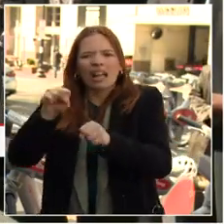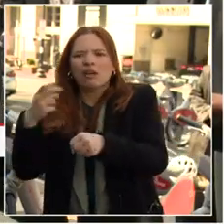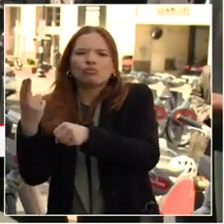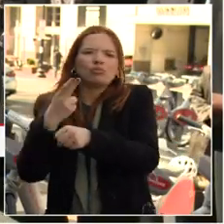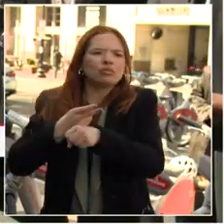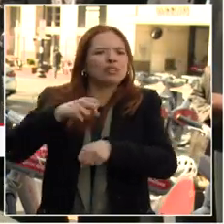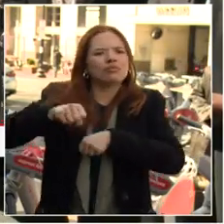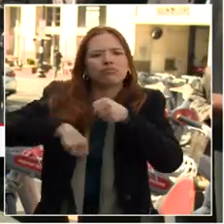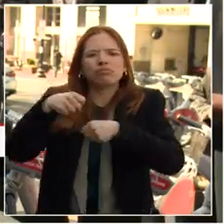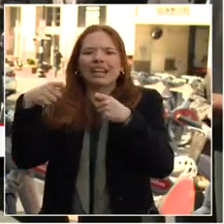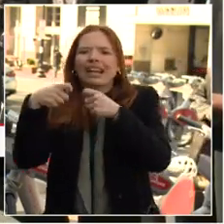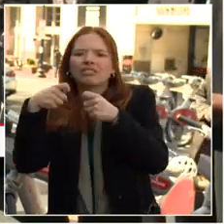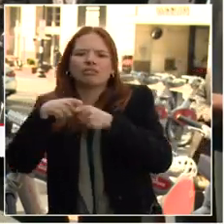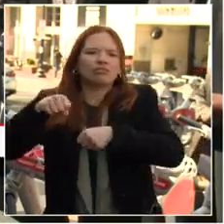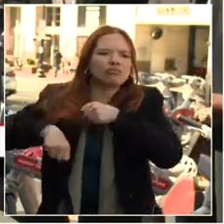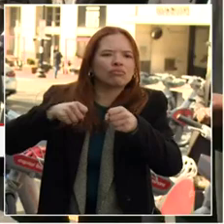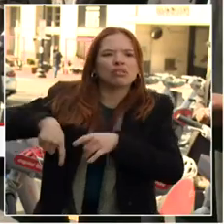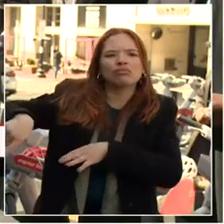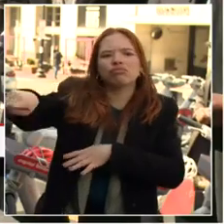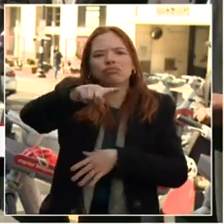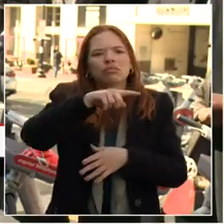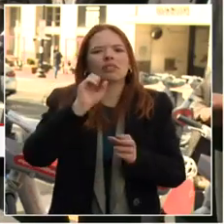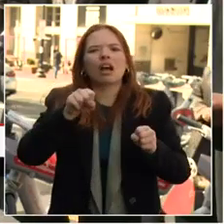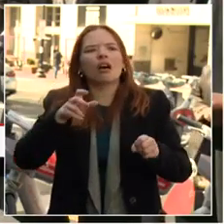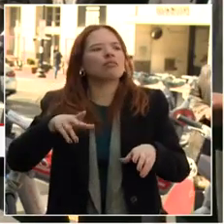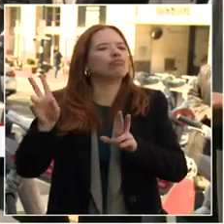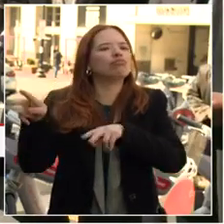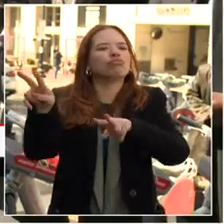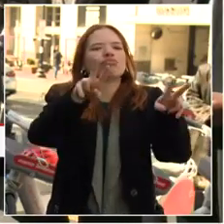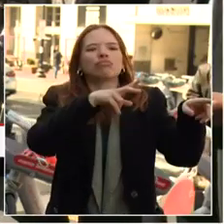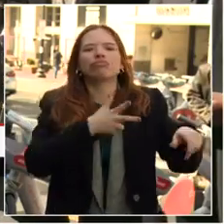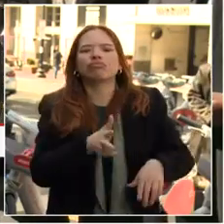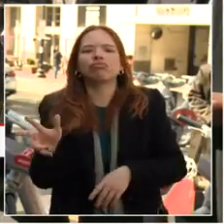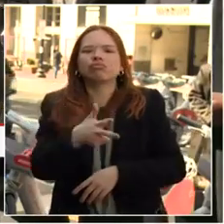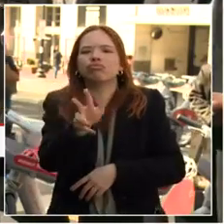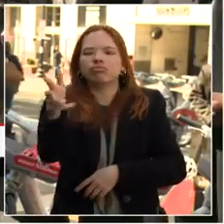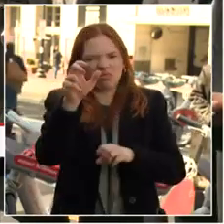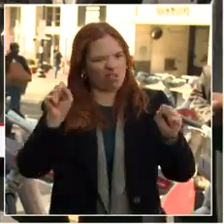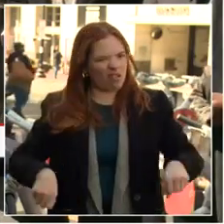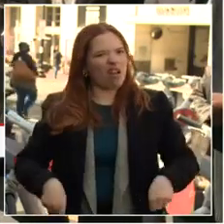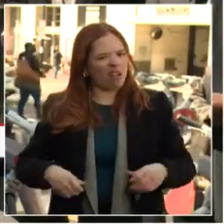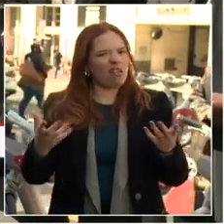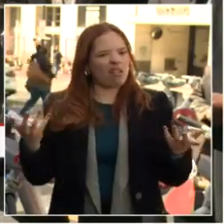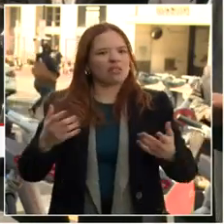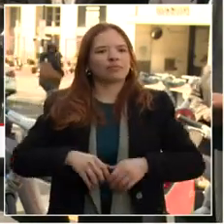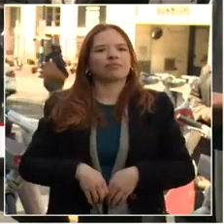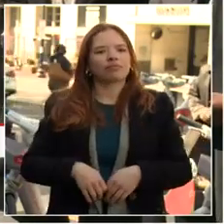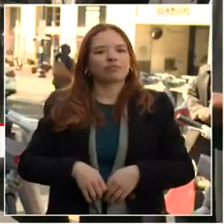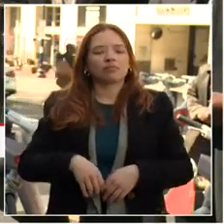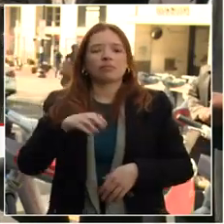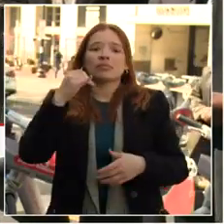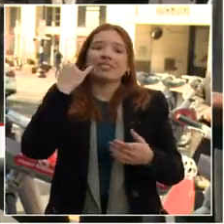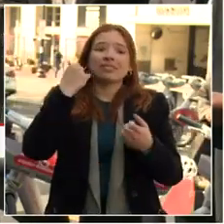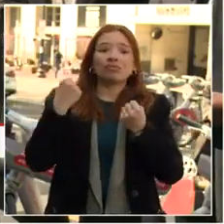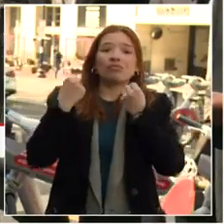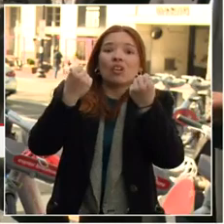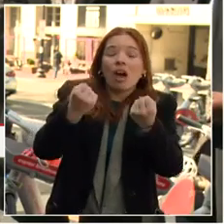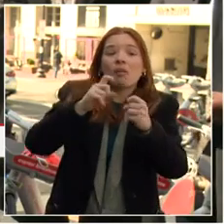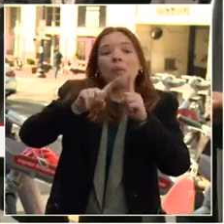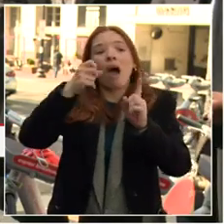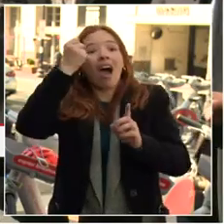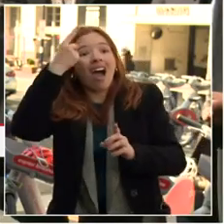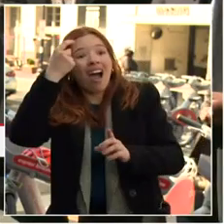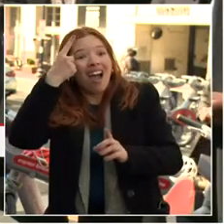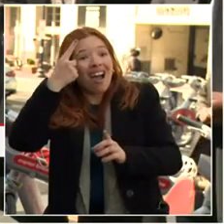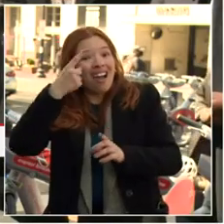city. It also reduces traffic congestion for those who do need to drive, and it moves us towards our climate change goals. So I'm very excited